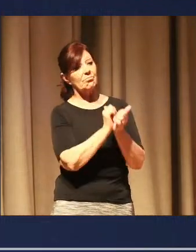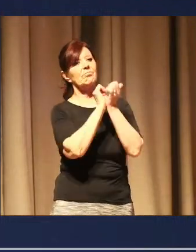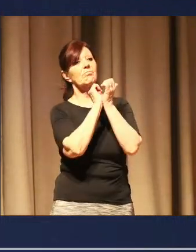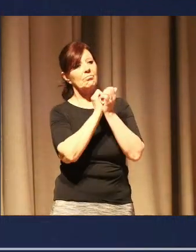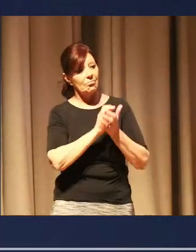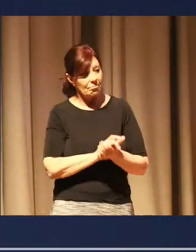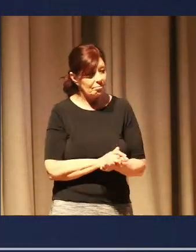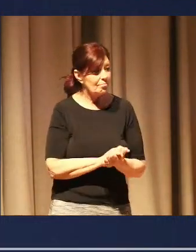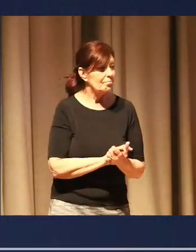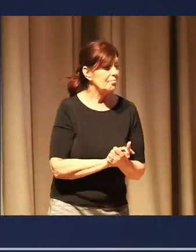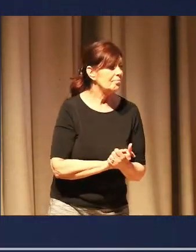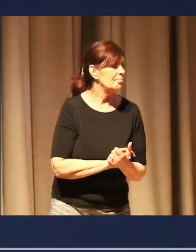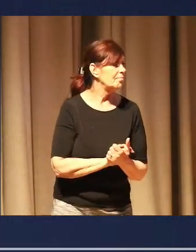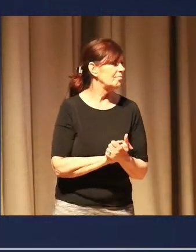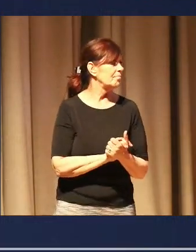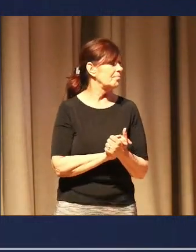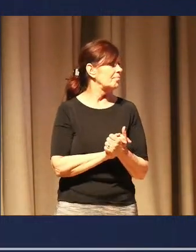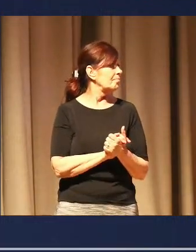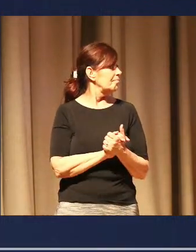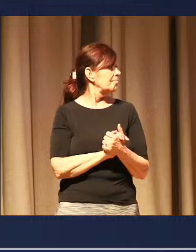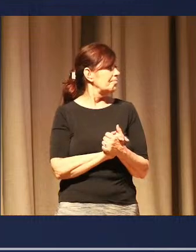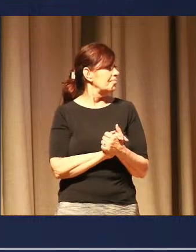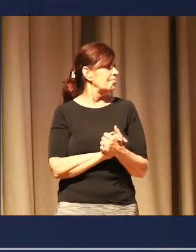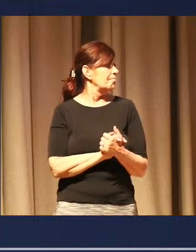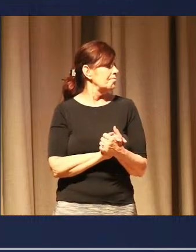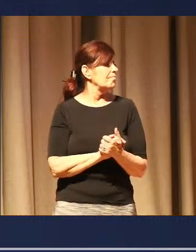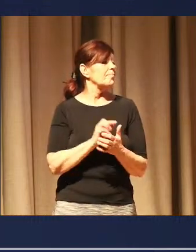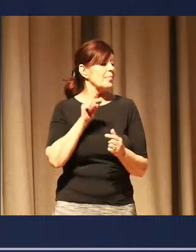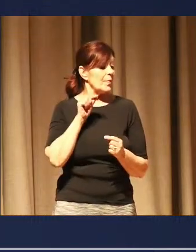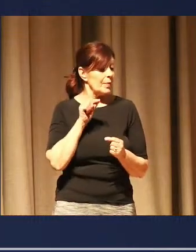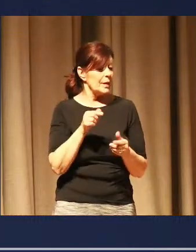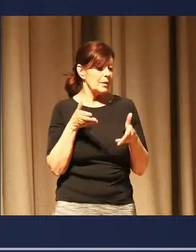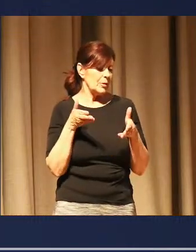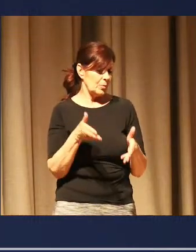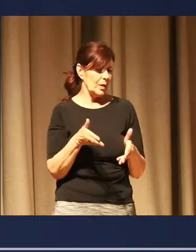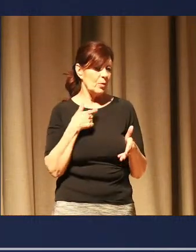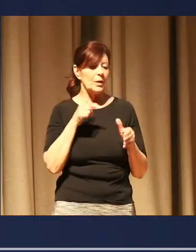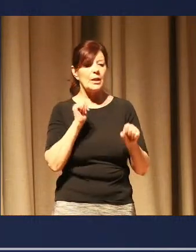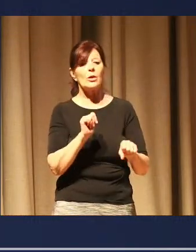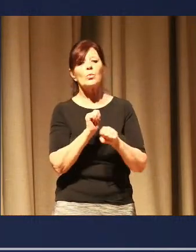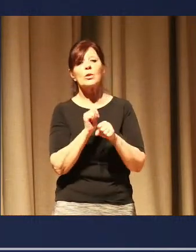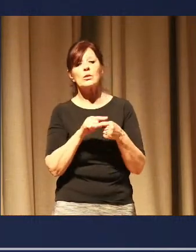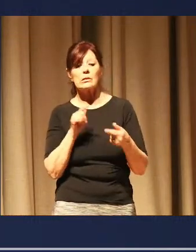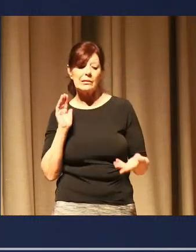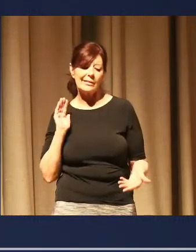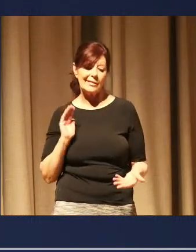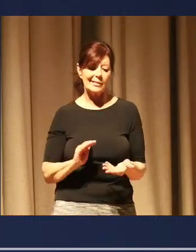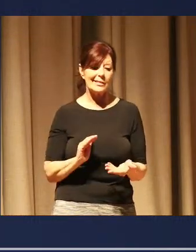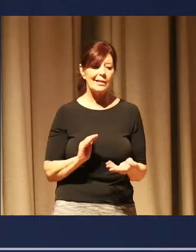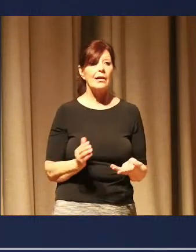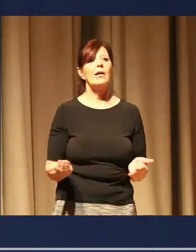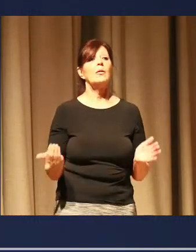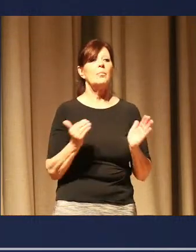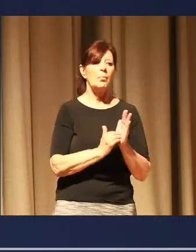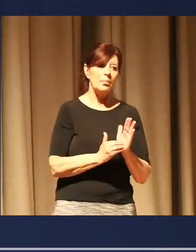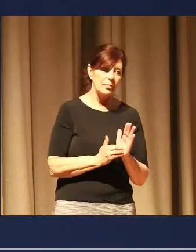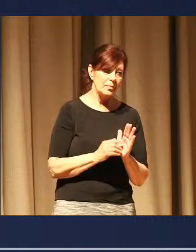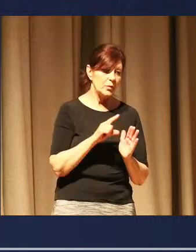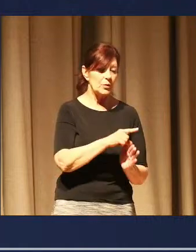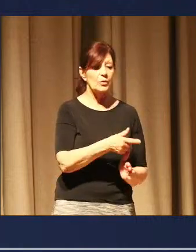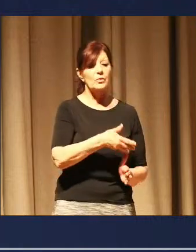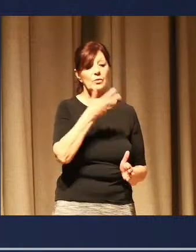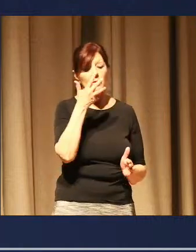clients' criminal justice system involvement. This way, we can work to decrease recidivism, improve outcomes